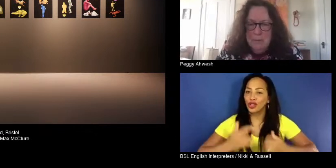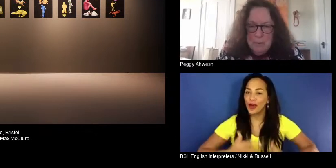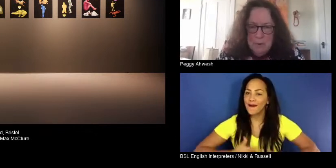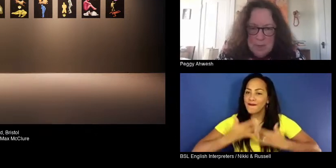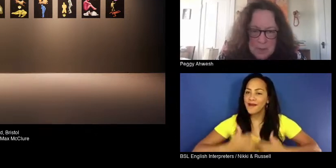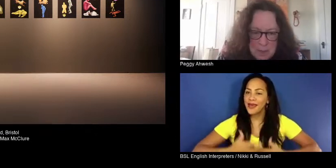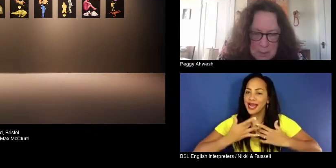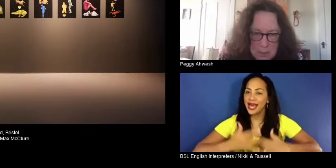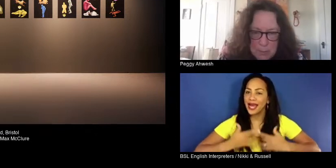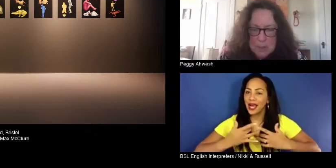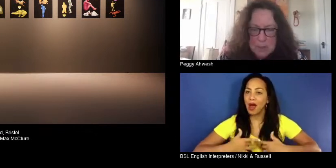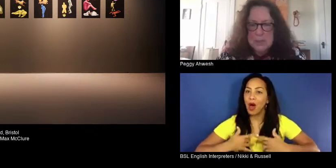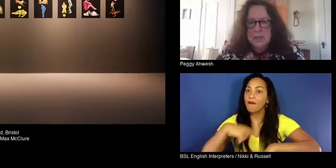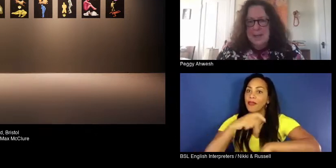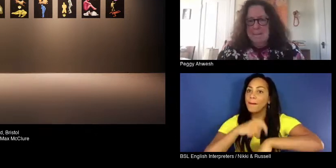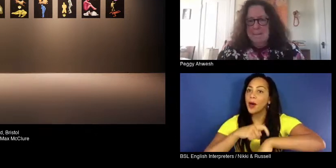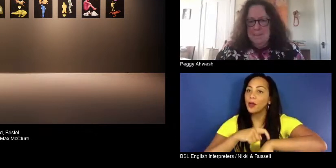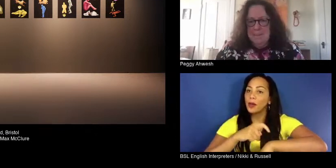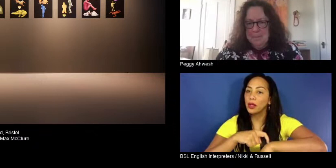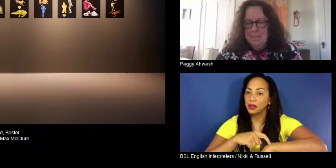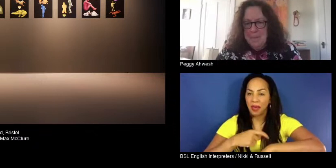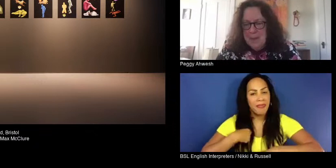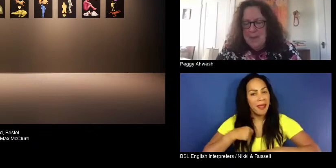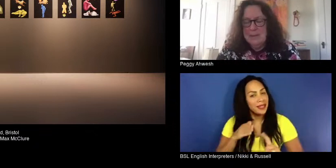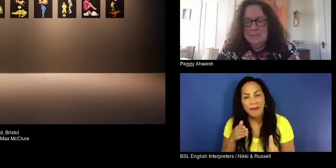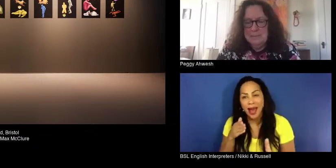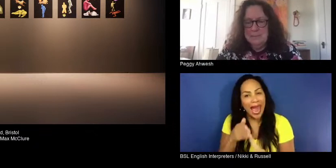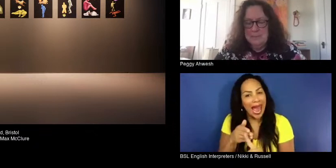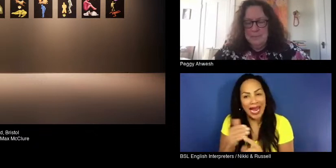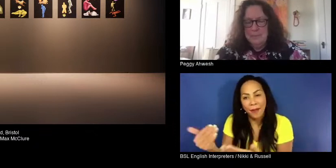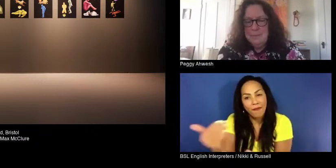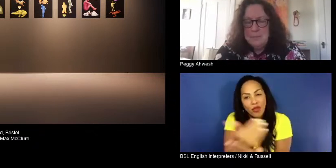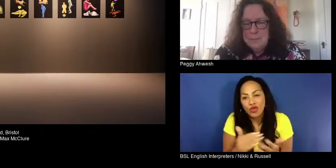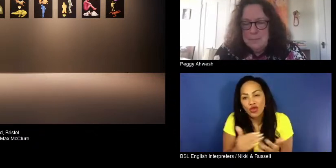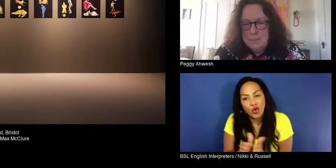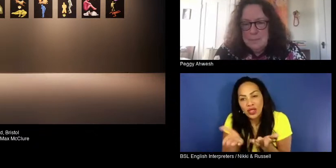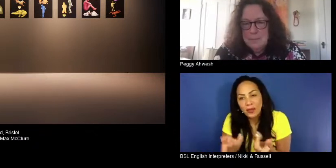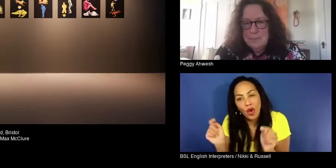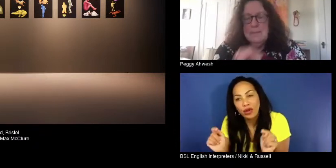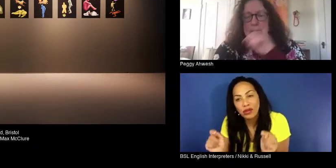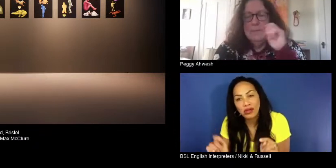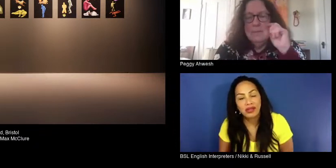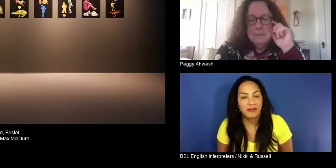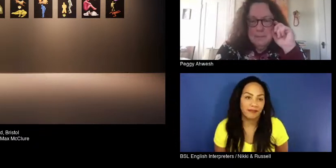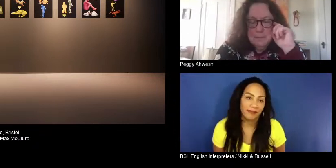I'm going for with the books. Yeah. And I guess it also sort of has this